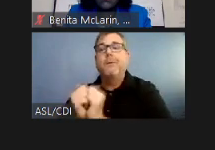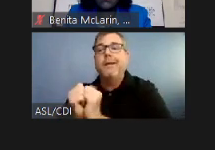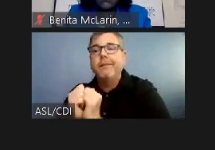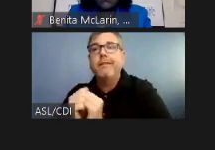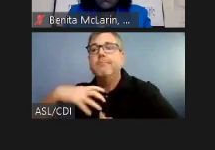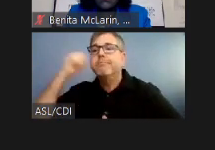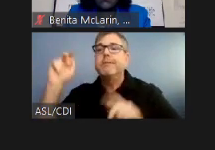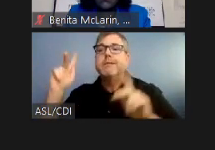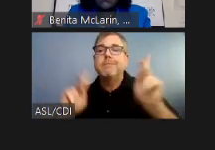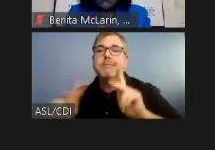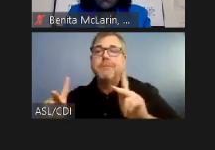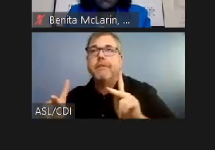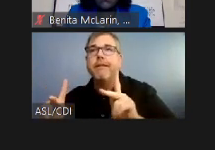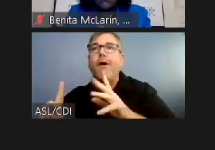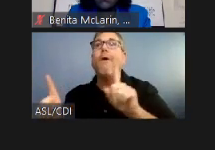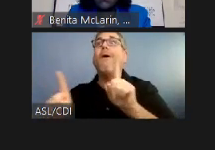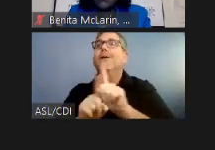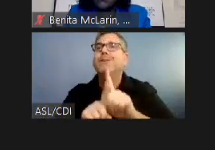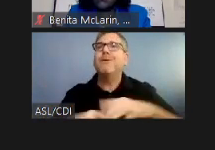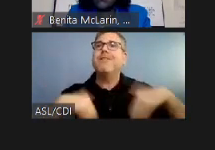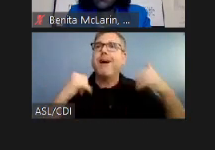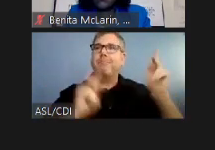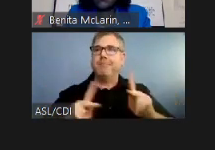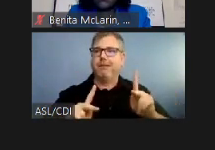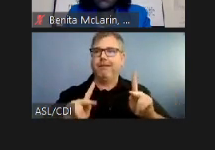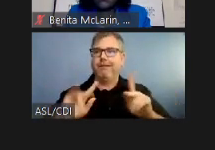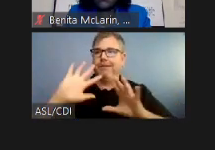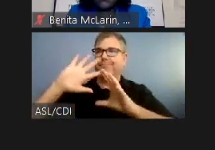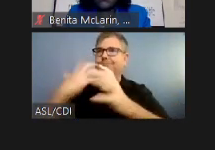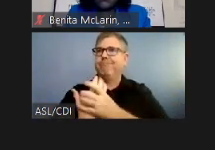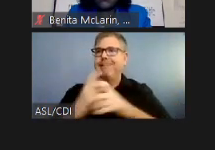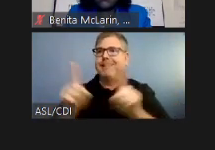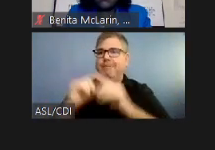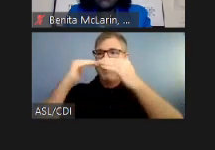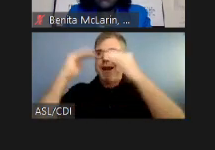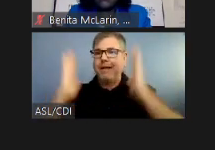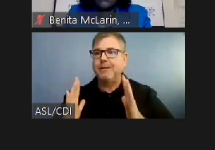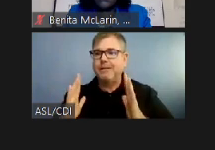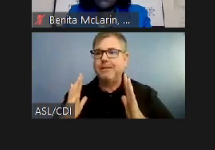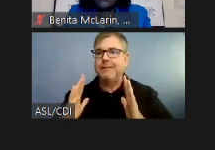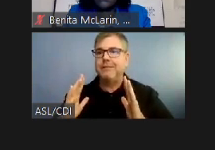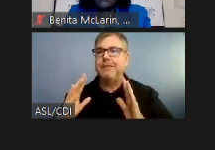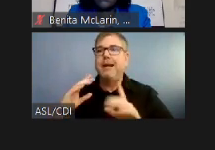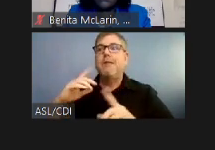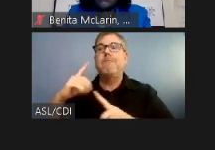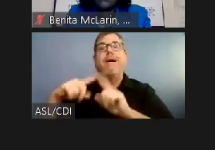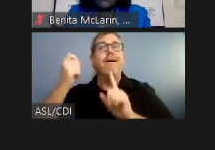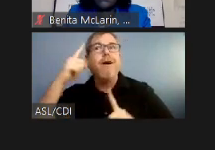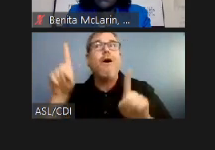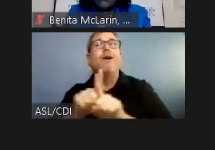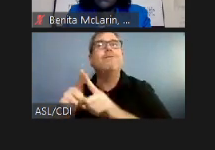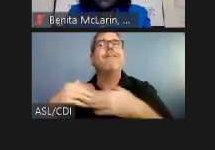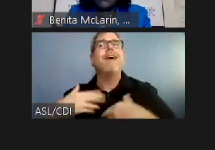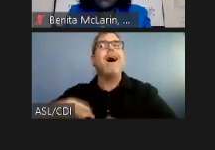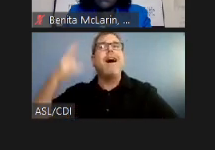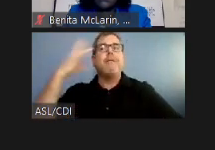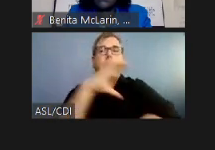also have uncontrolled hypertension. You look like you're getting vaccinated now to me.